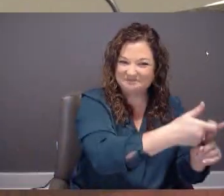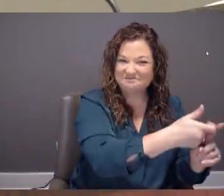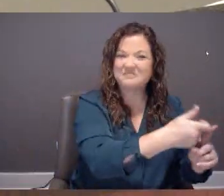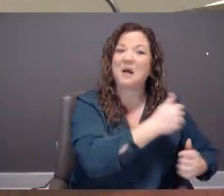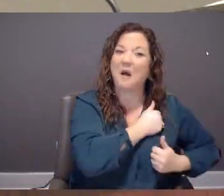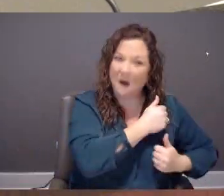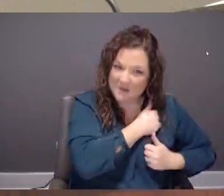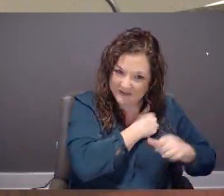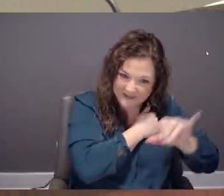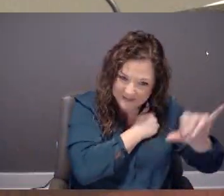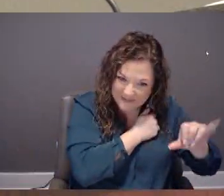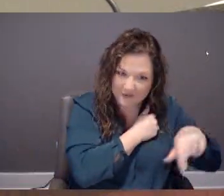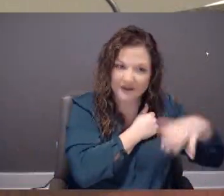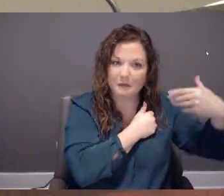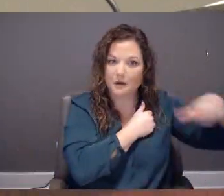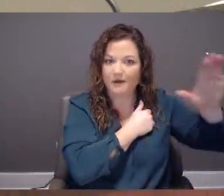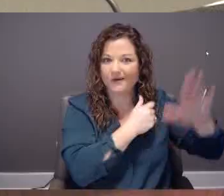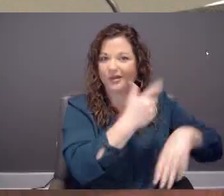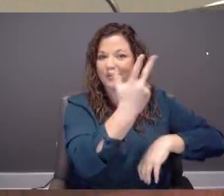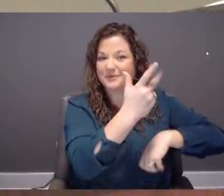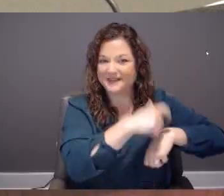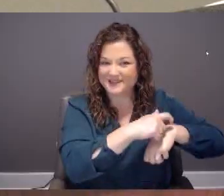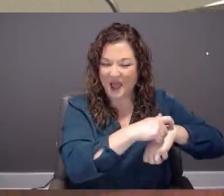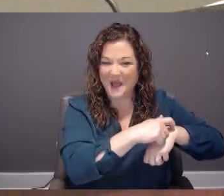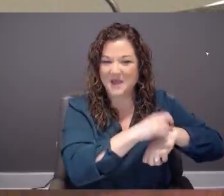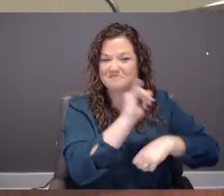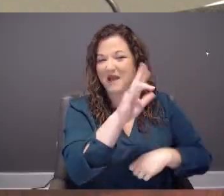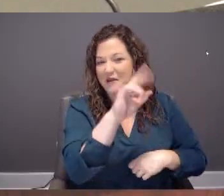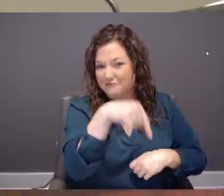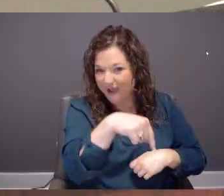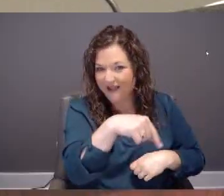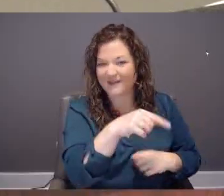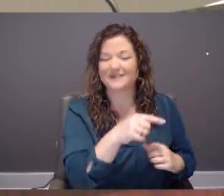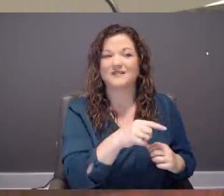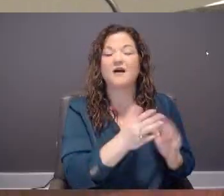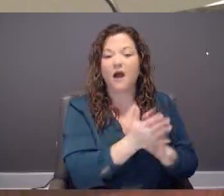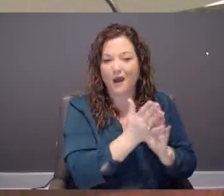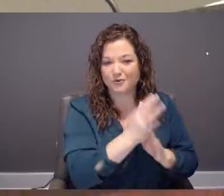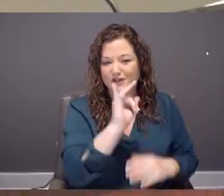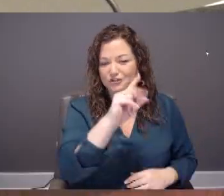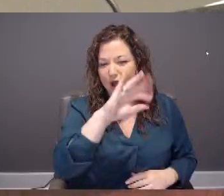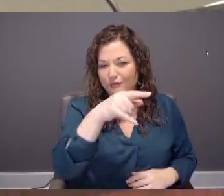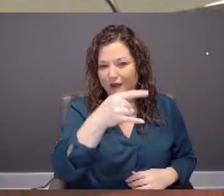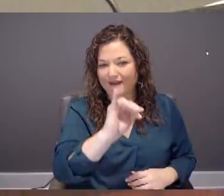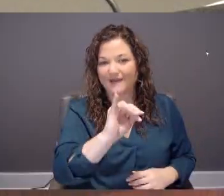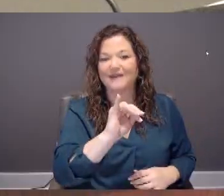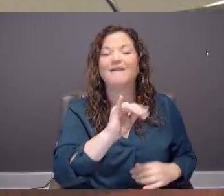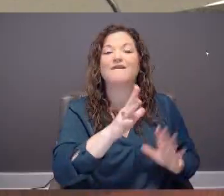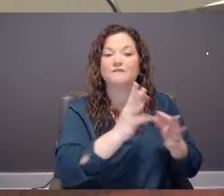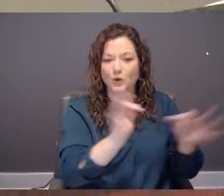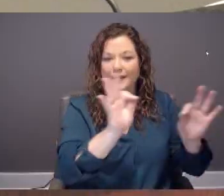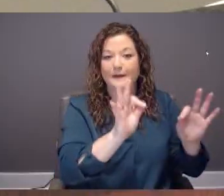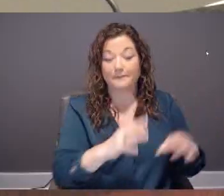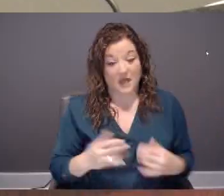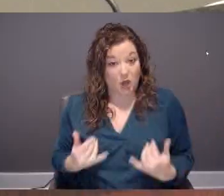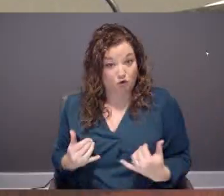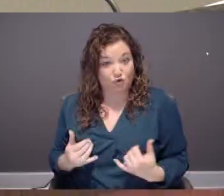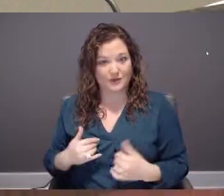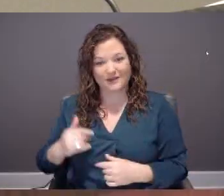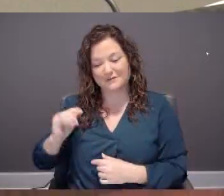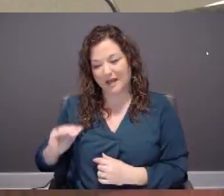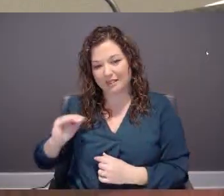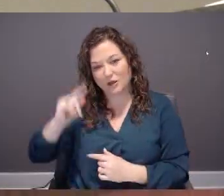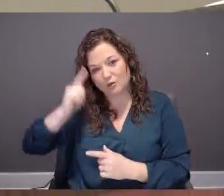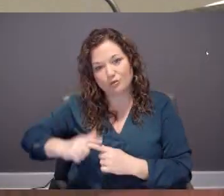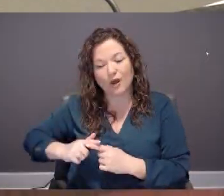on to do three tours in Iraq during Operation Iraqi Freedom. And currently, my little brother serves as a staff sergeant